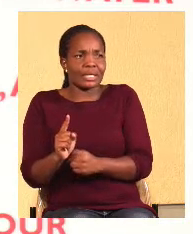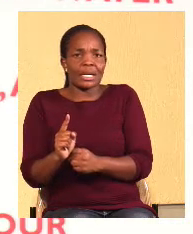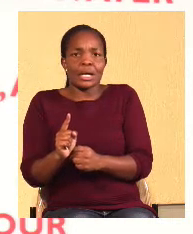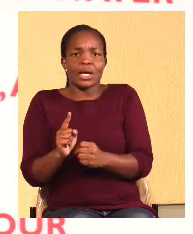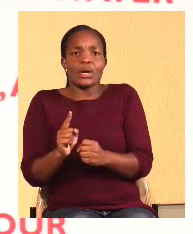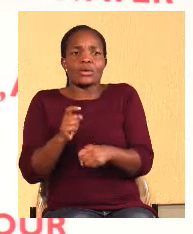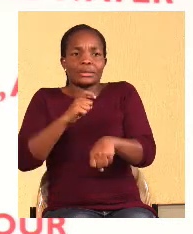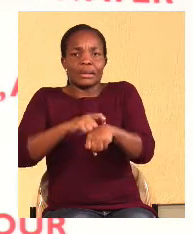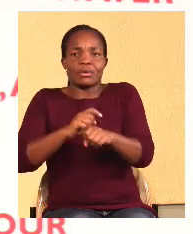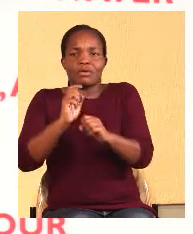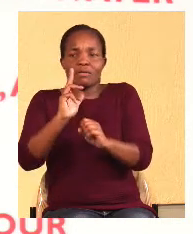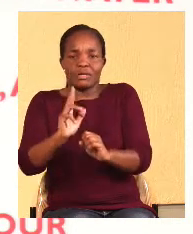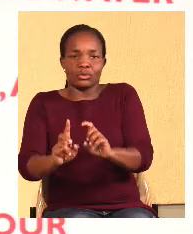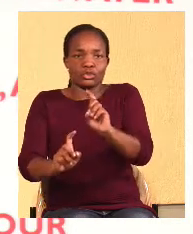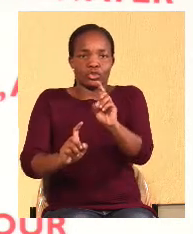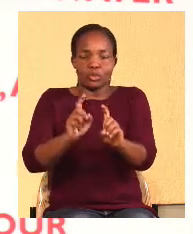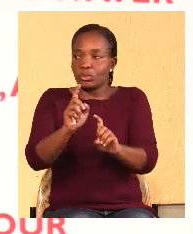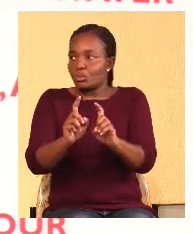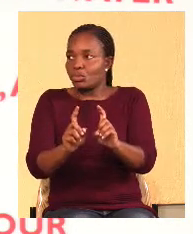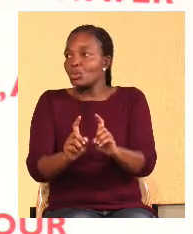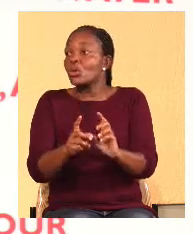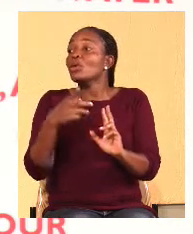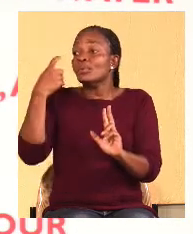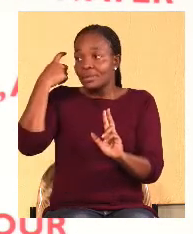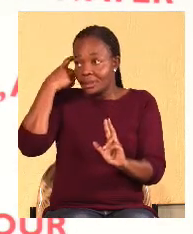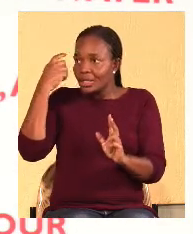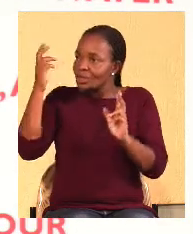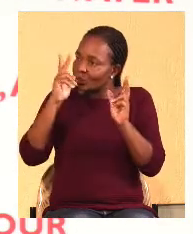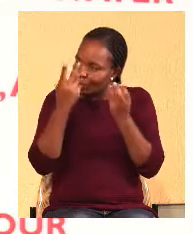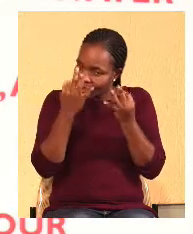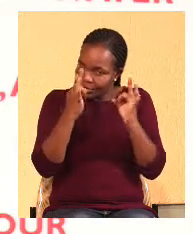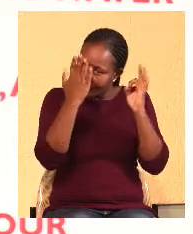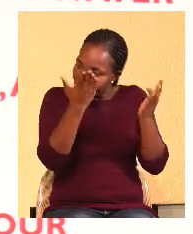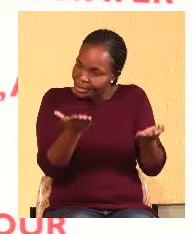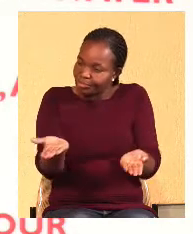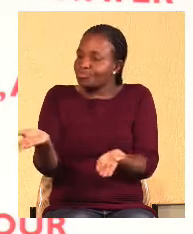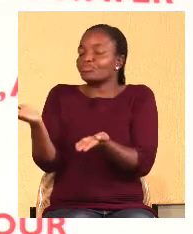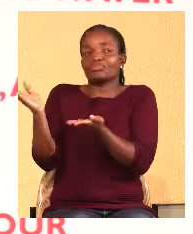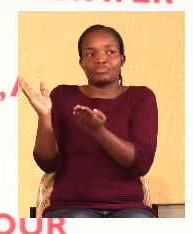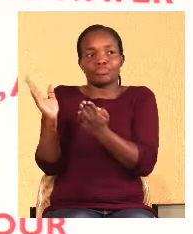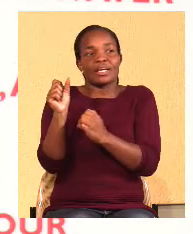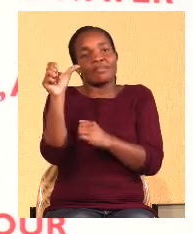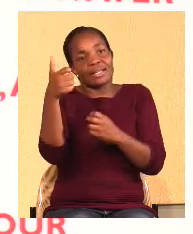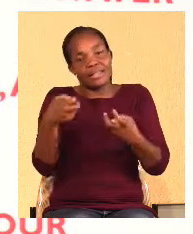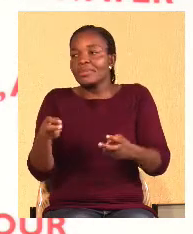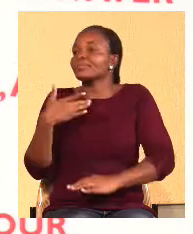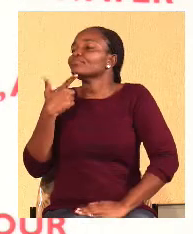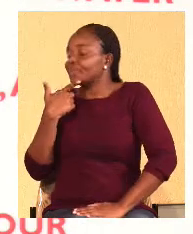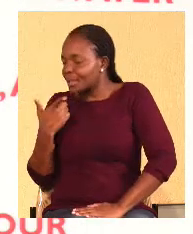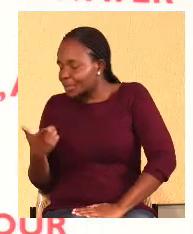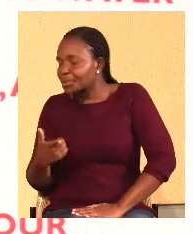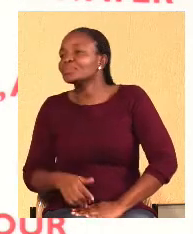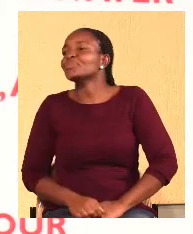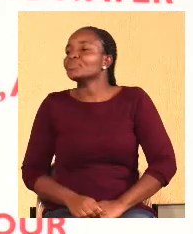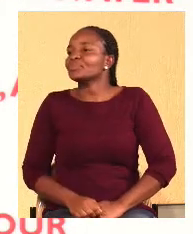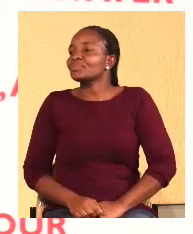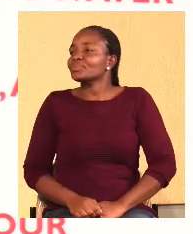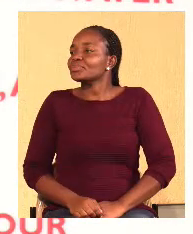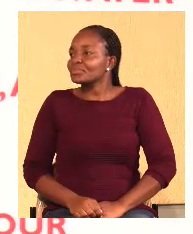answer session. So Comrade Minister, you are more than welcome to leave us because we know that you must attend to other things. Thank you very much for your